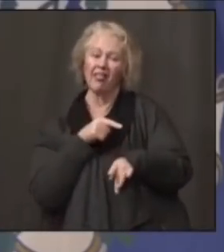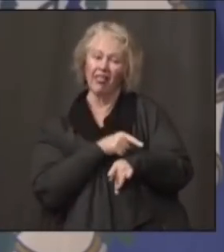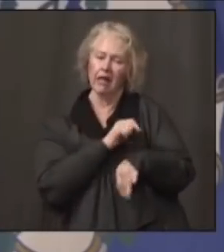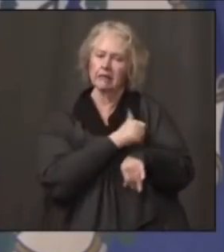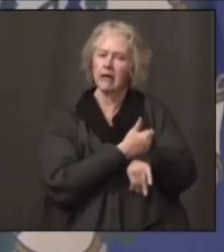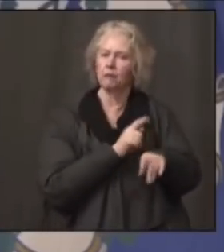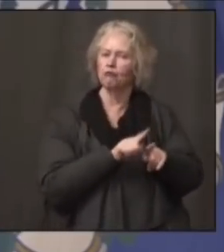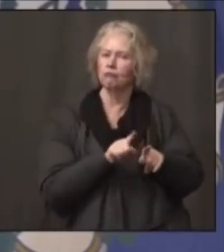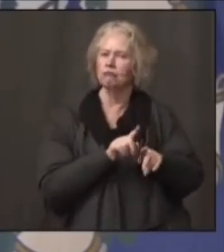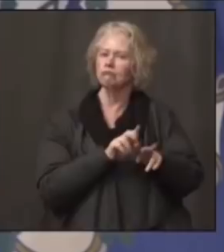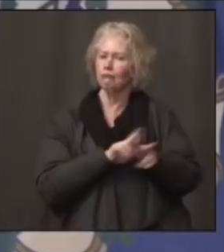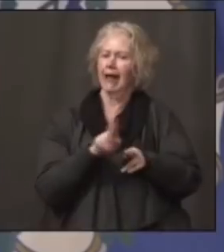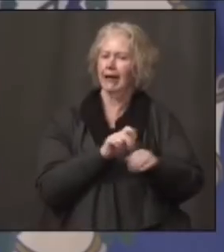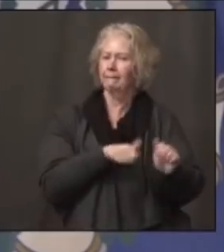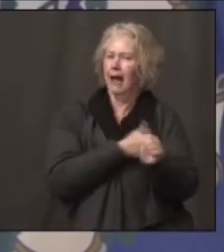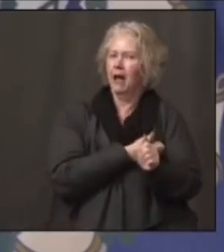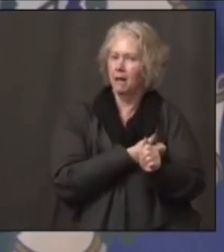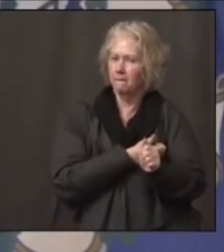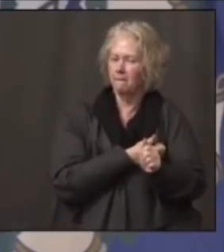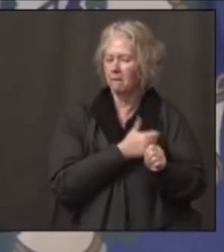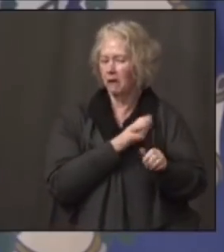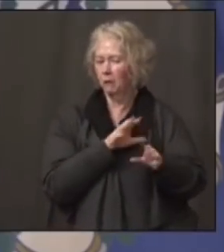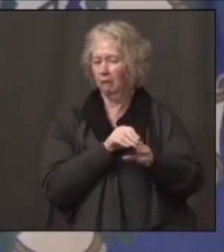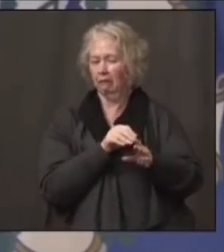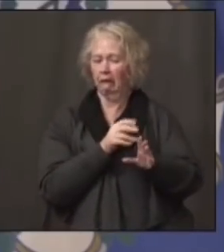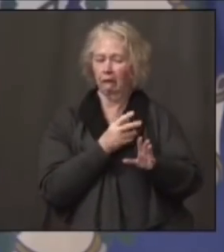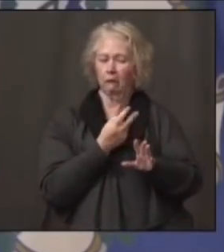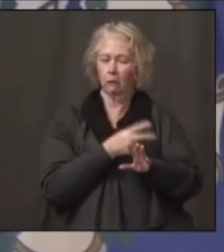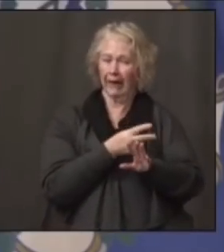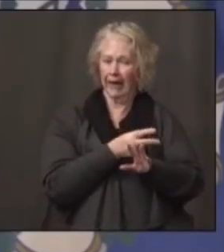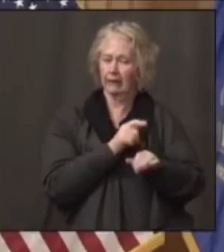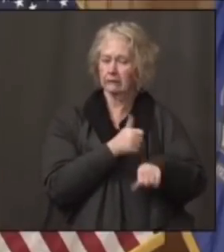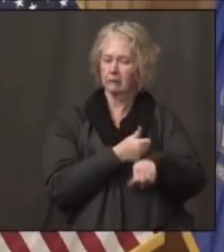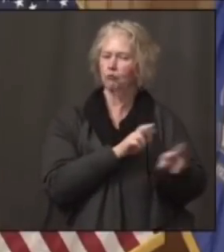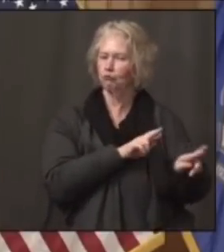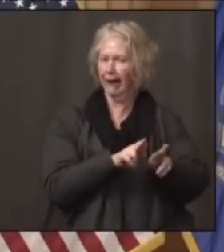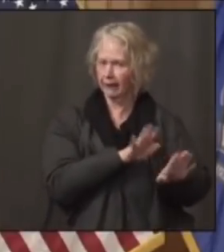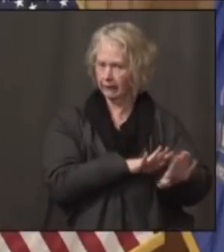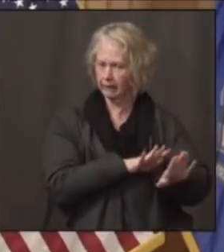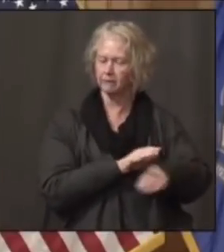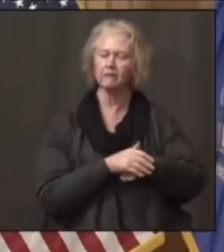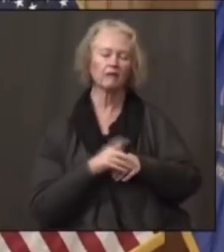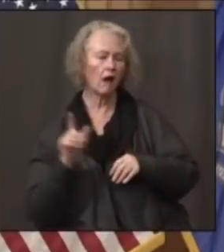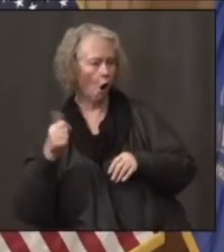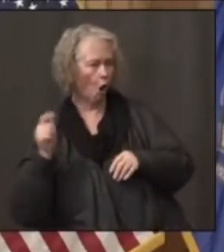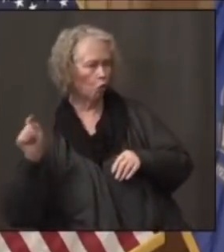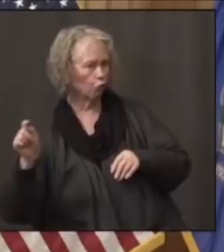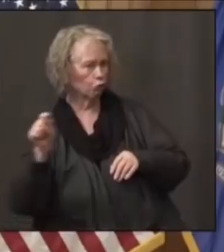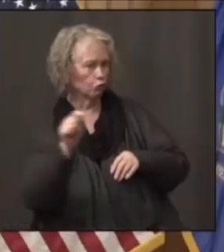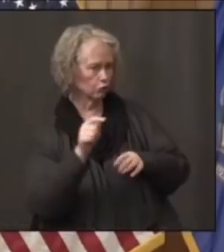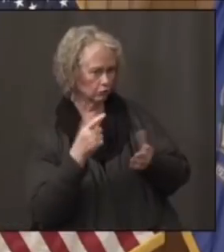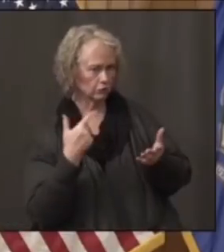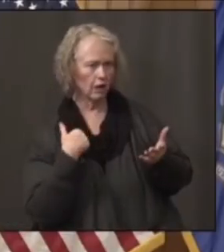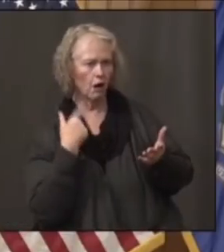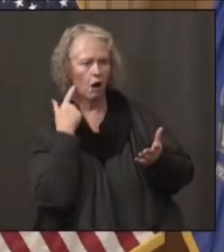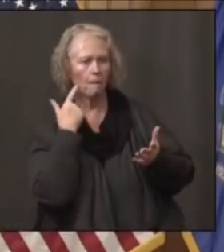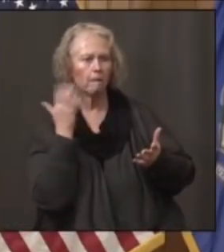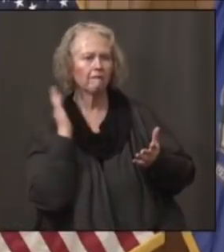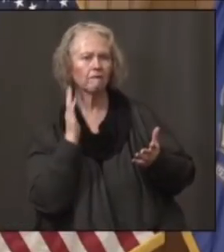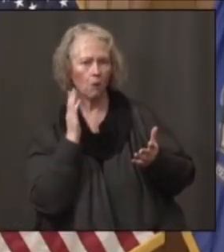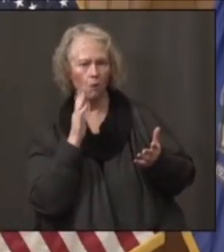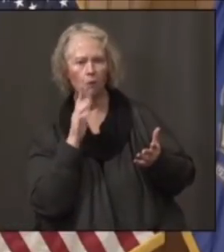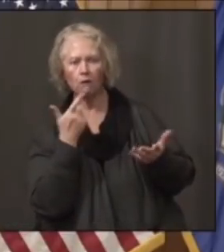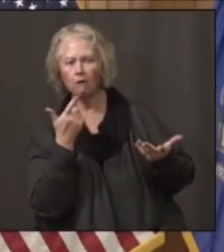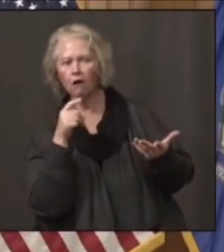So we'll have that up and operating, I think, within a few days. And how about the other places? I know we had some in other parts of the state